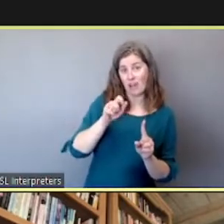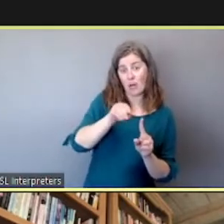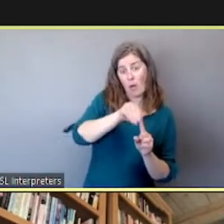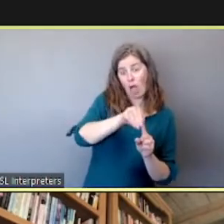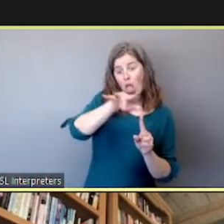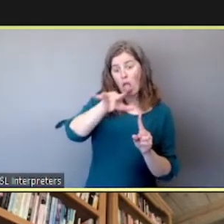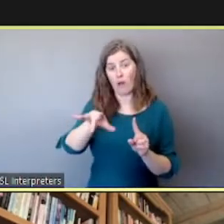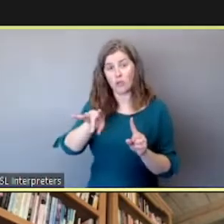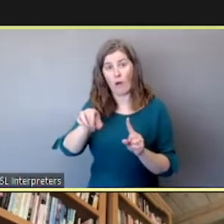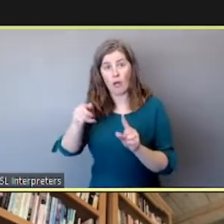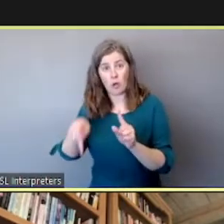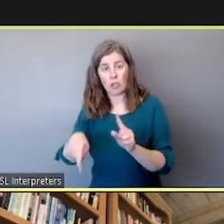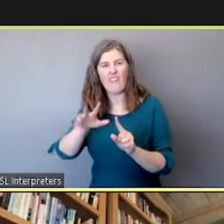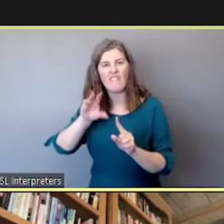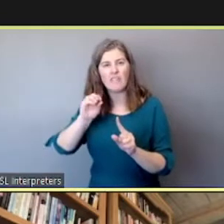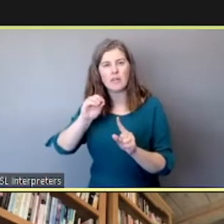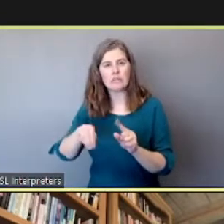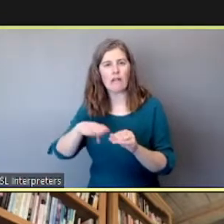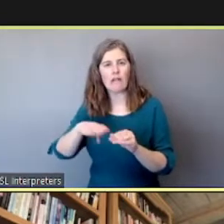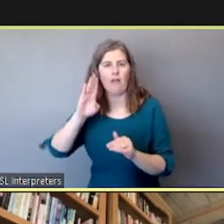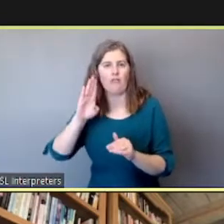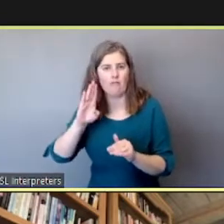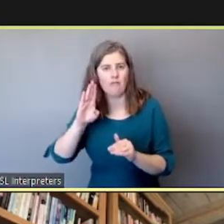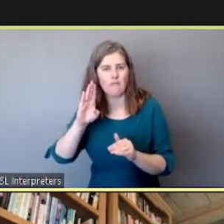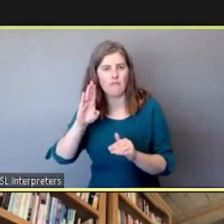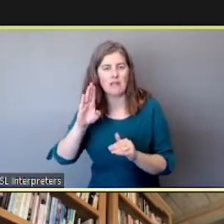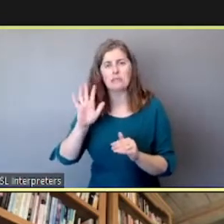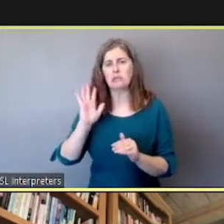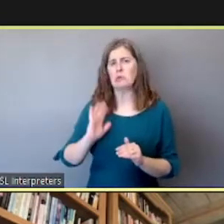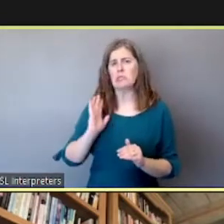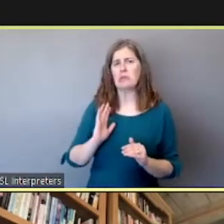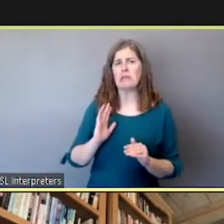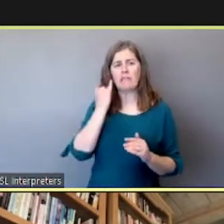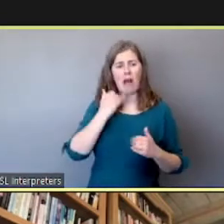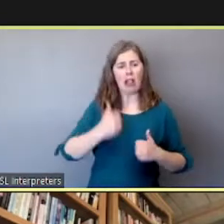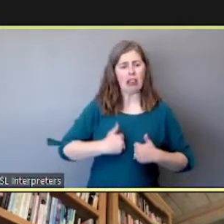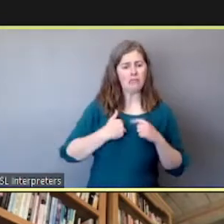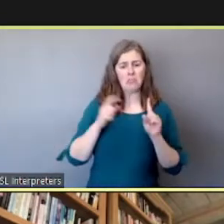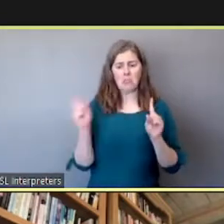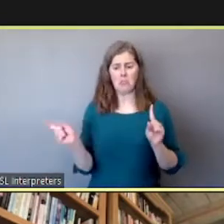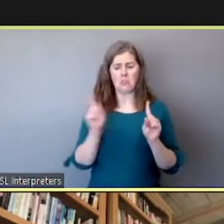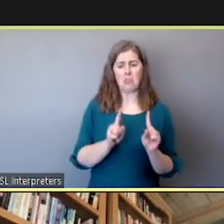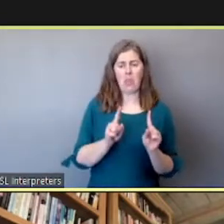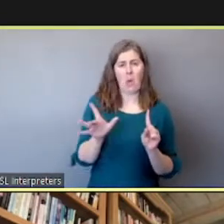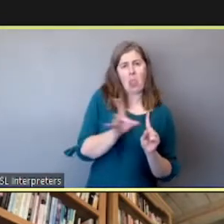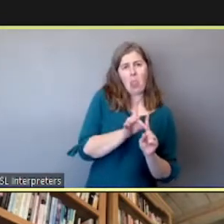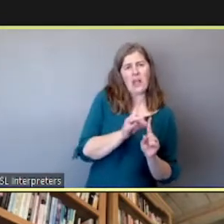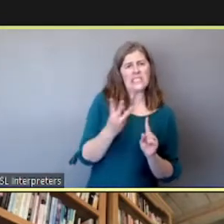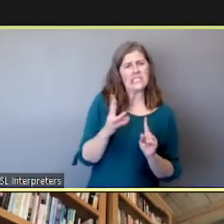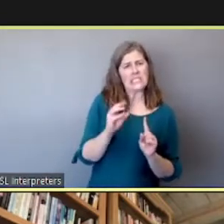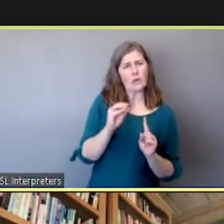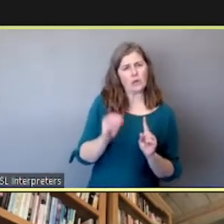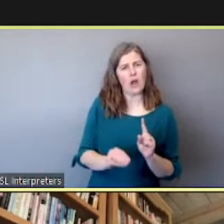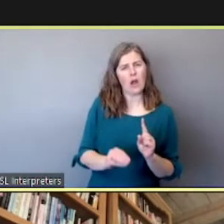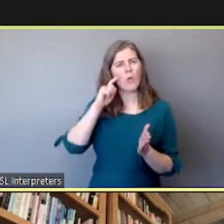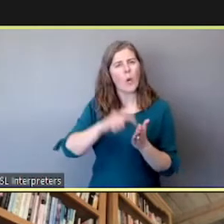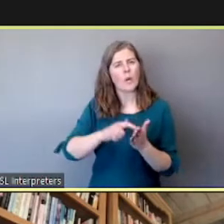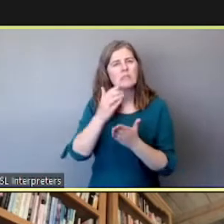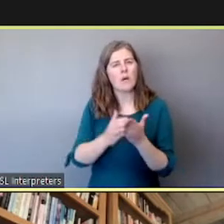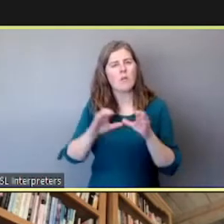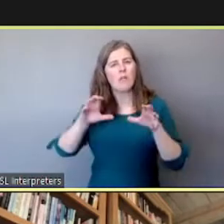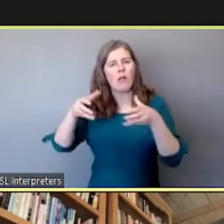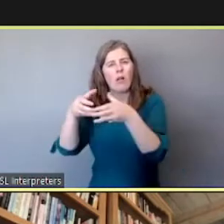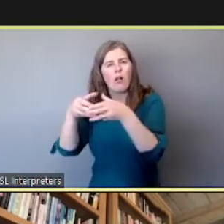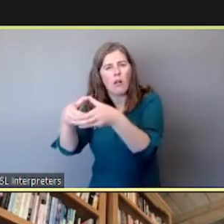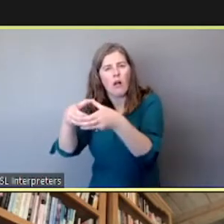chance amongst the people there of getting it. That used to be 16%. We're also seeing a lot of clustering of cases in New